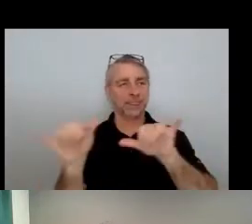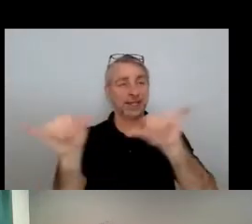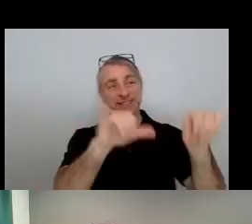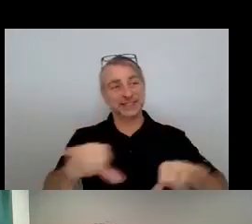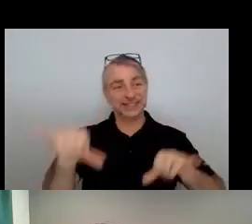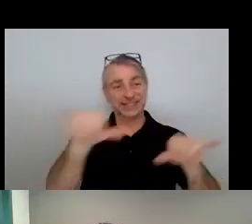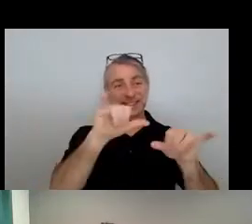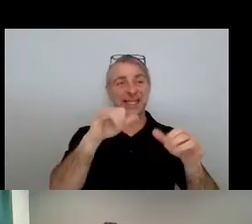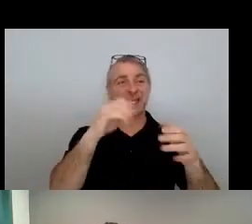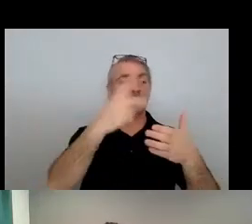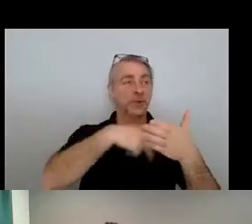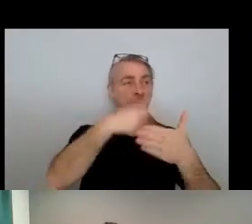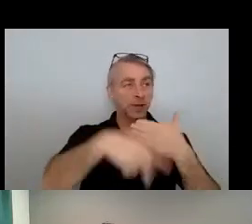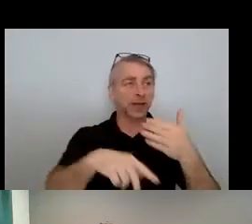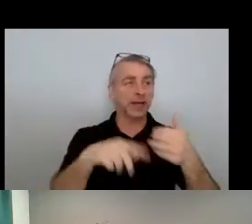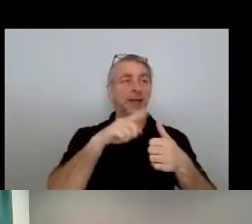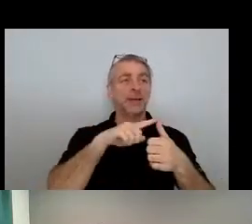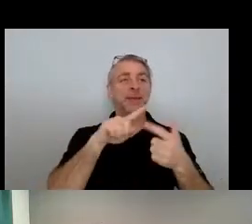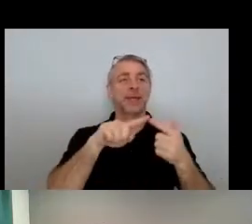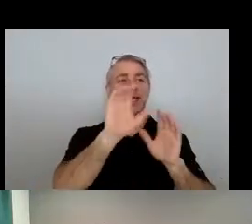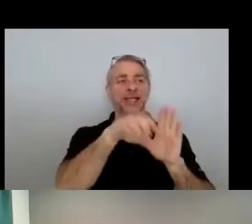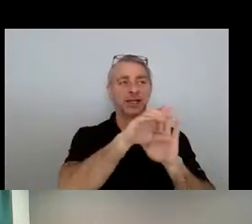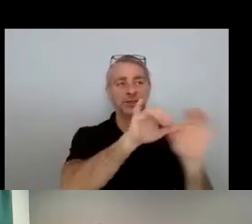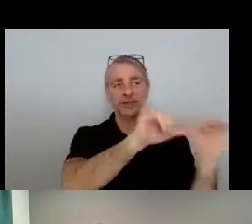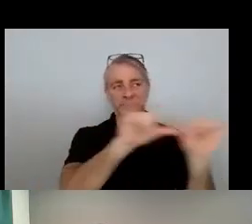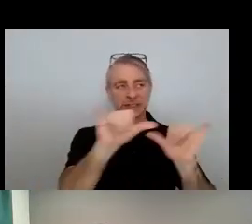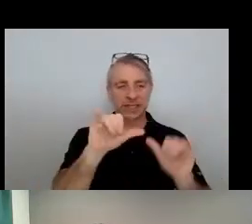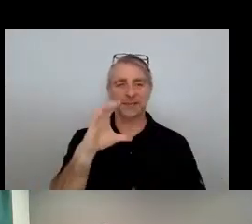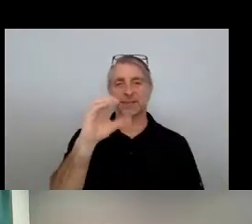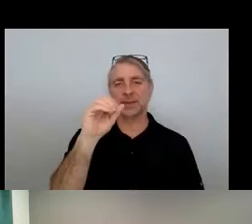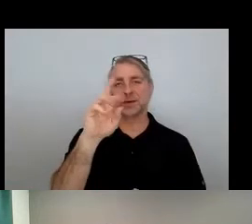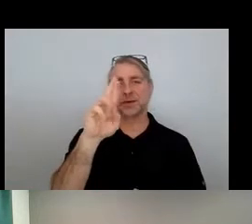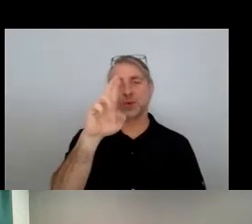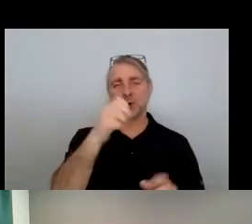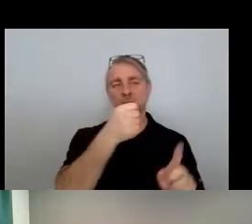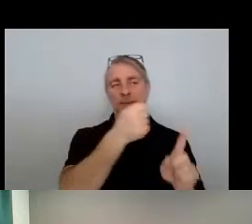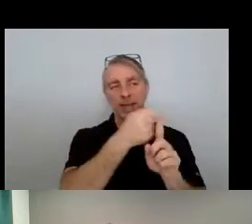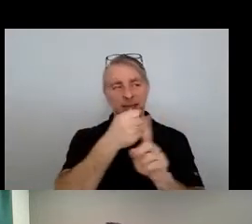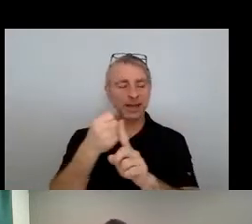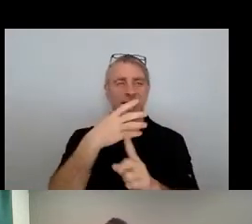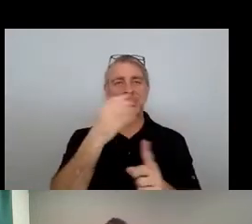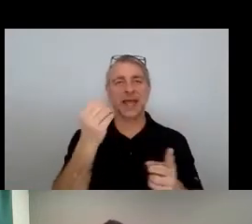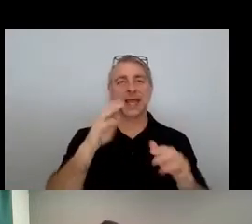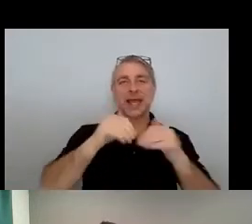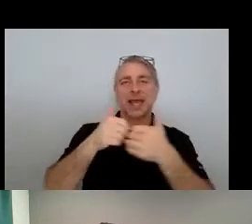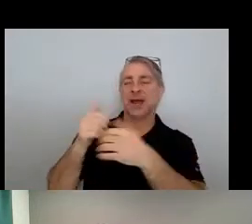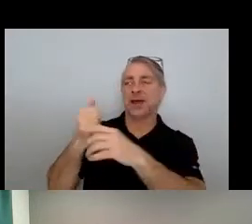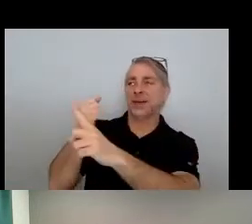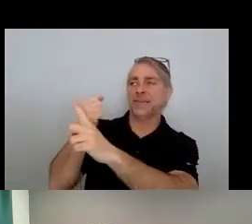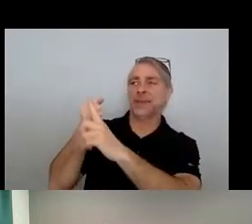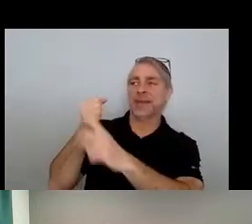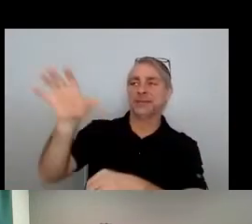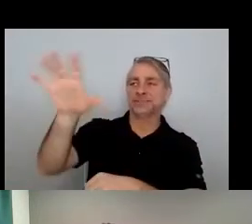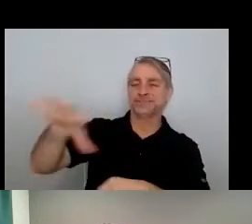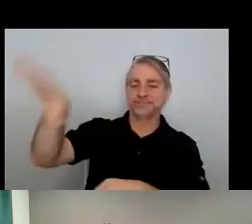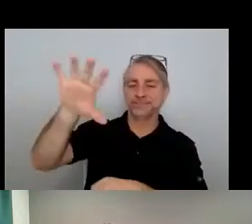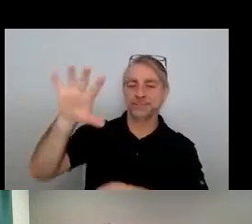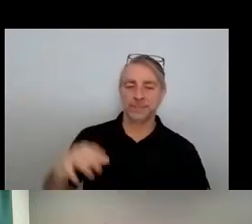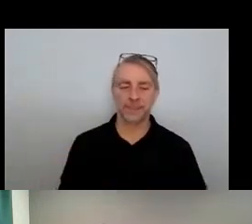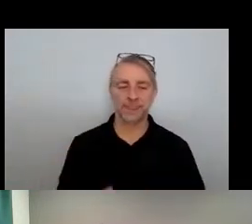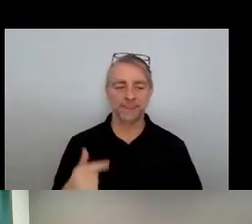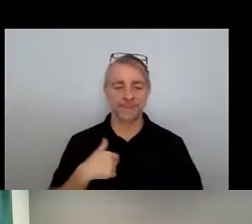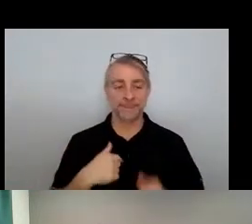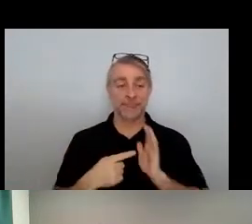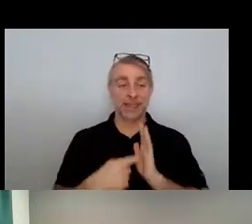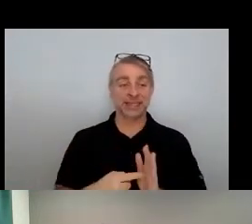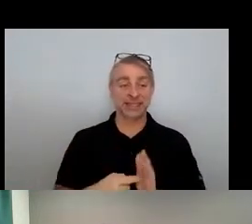core components, and whether or not they have an impact on some outcome domain. And I've got an example here of a